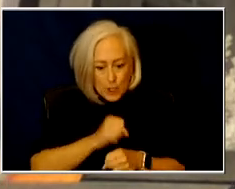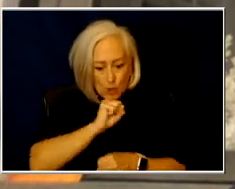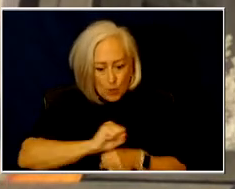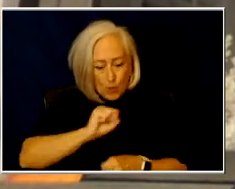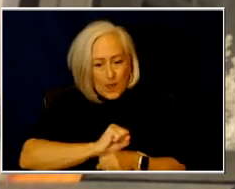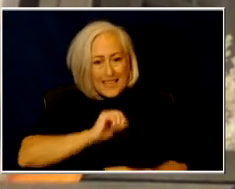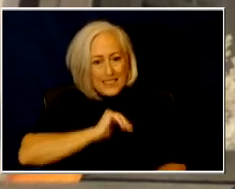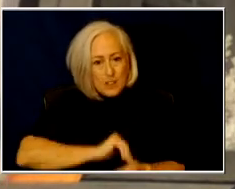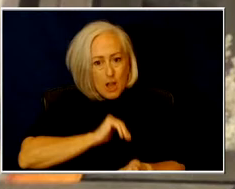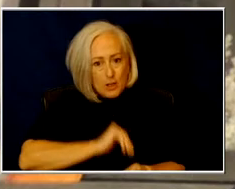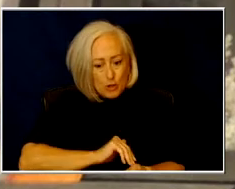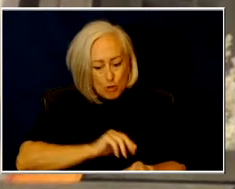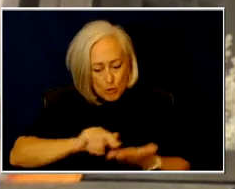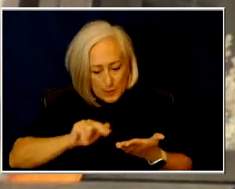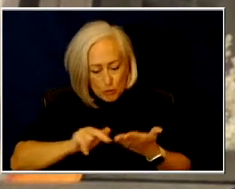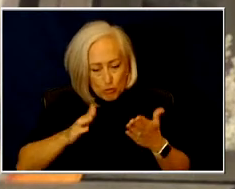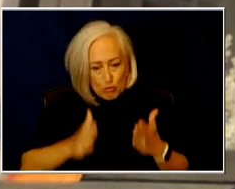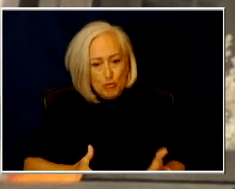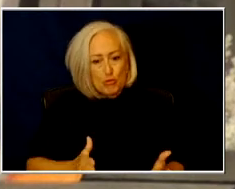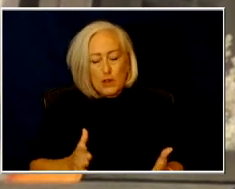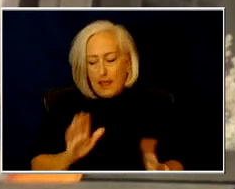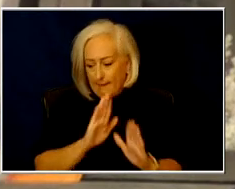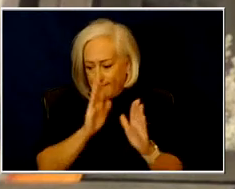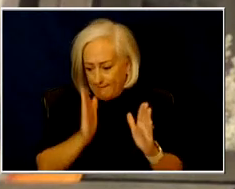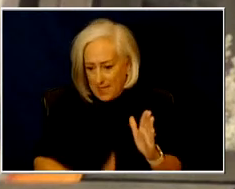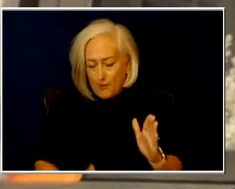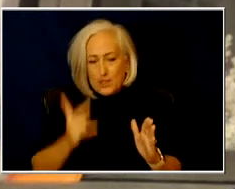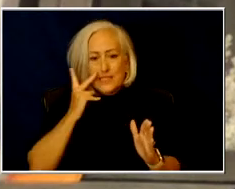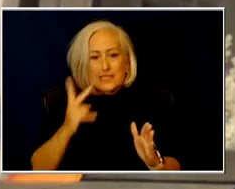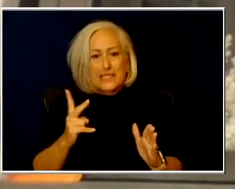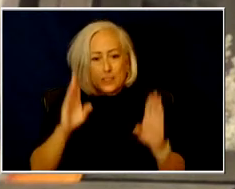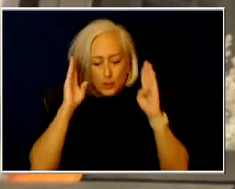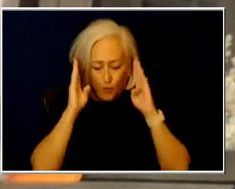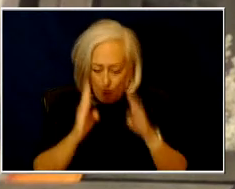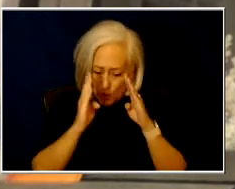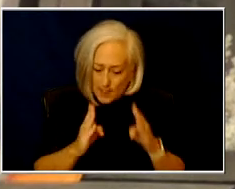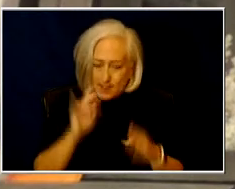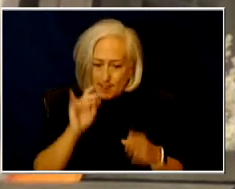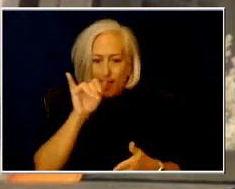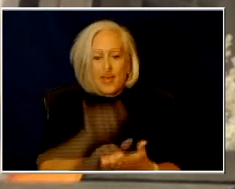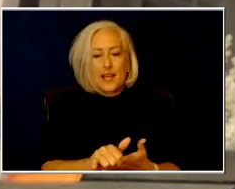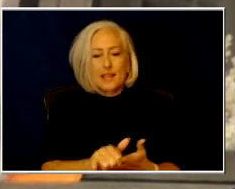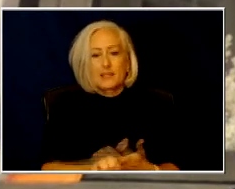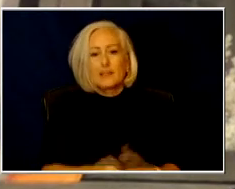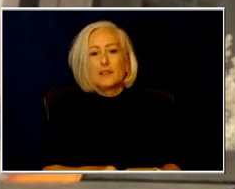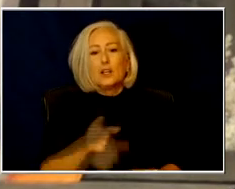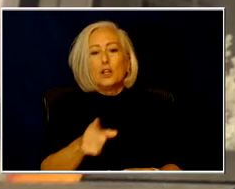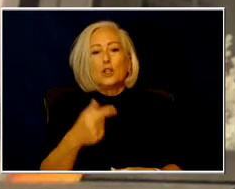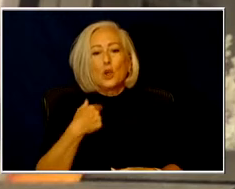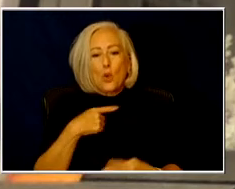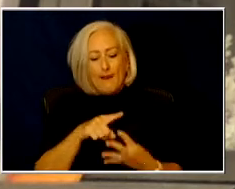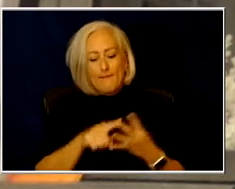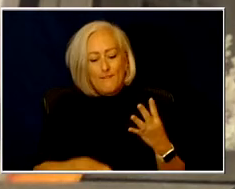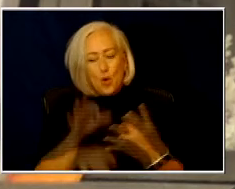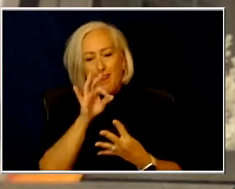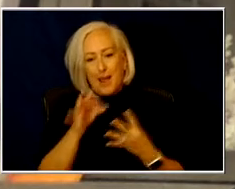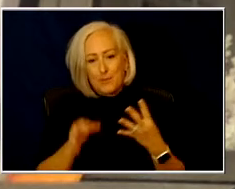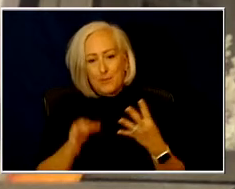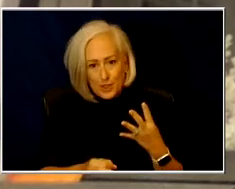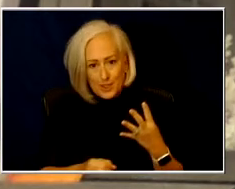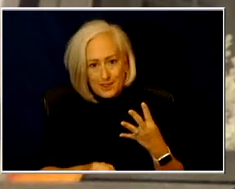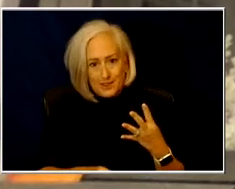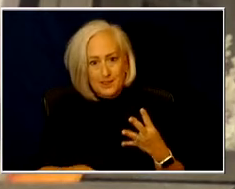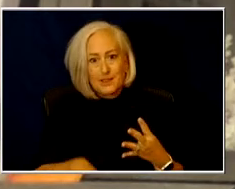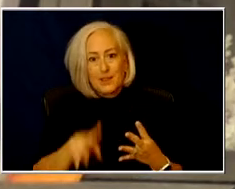I would really focus on that and work with them you know you got three well you've got four options actually two